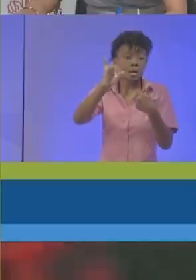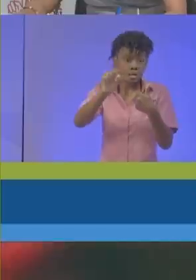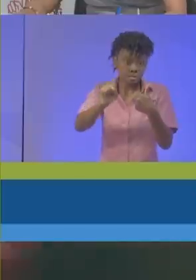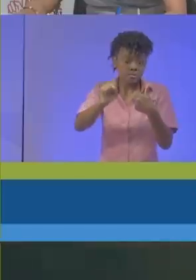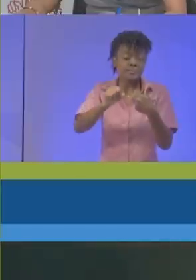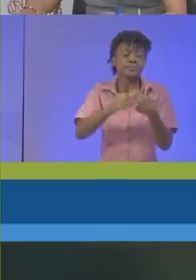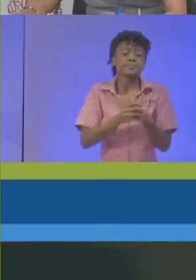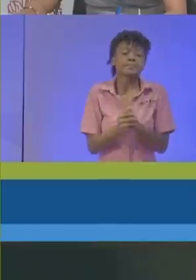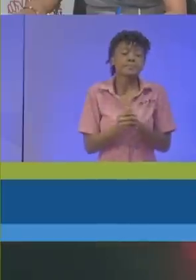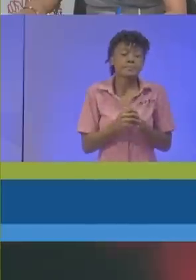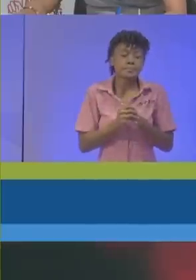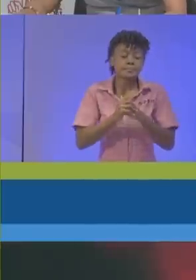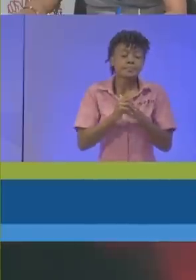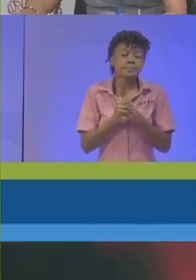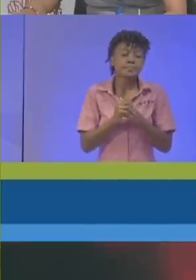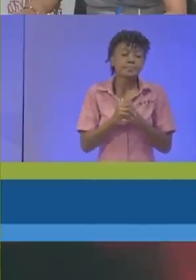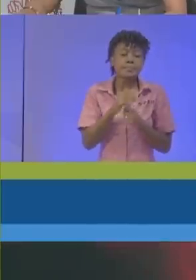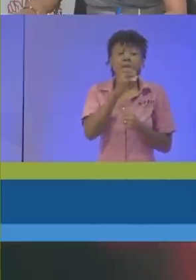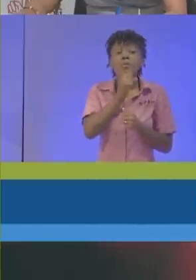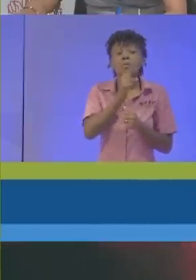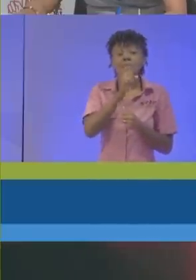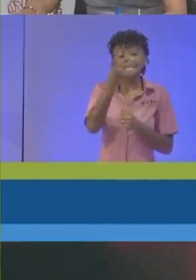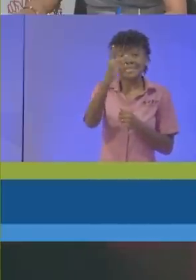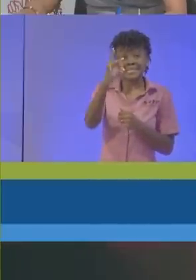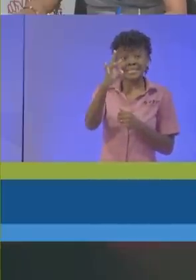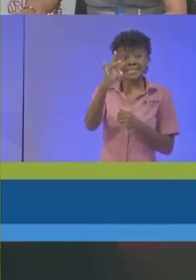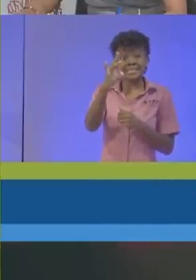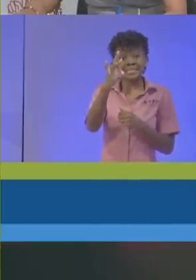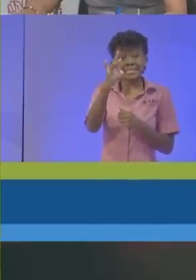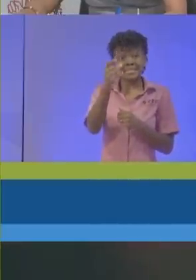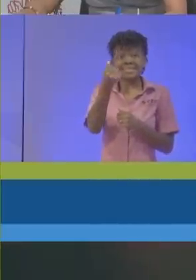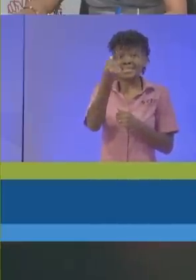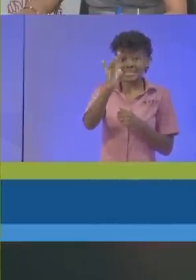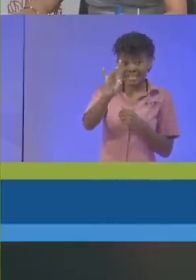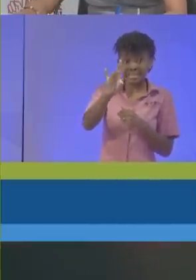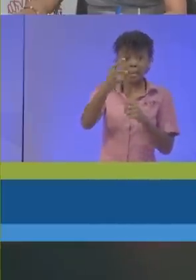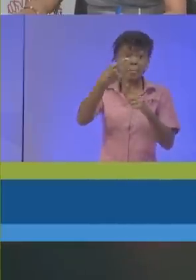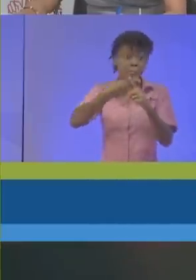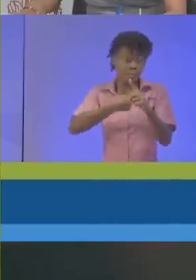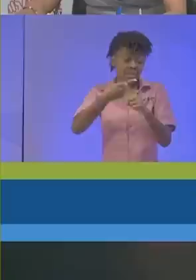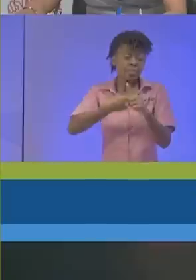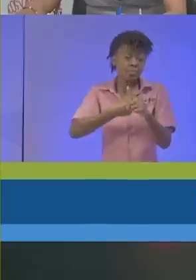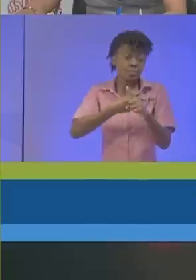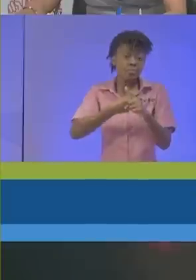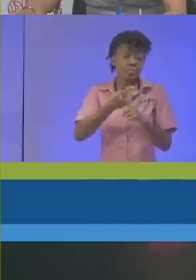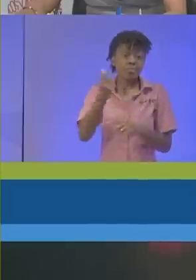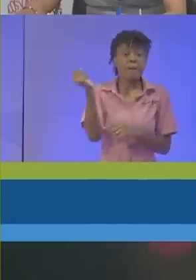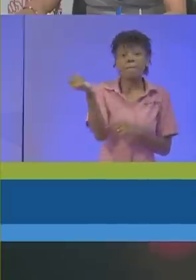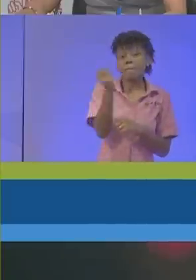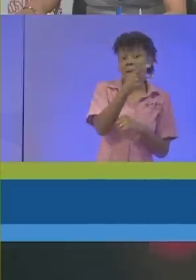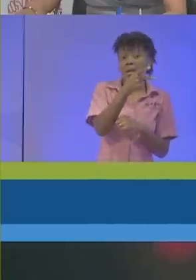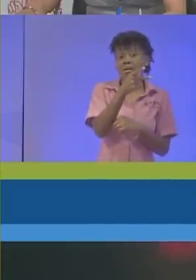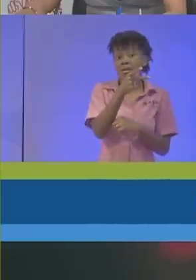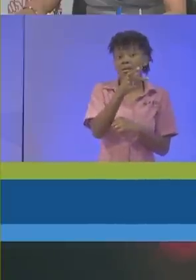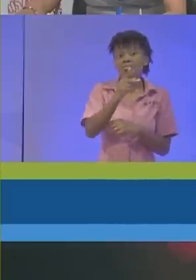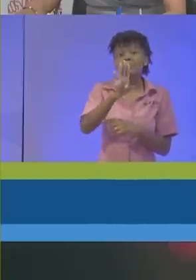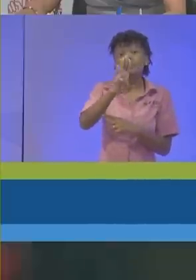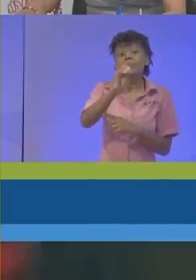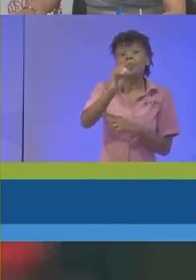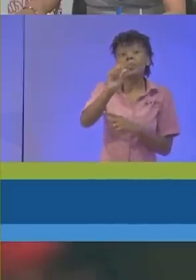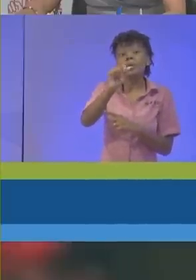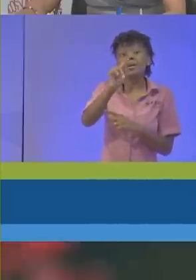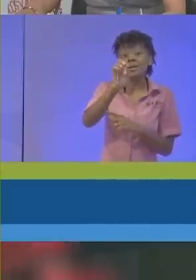months, the child is then required to get a booster dose of their vaccines. And this would require the DPT,